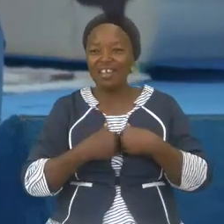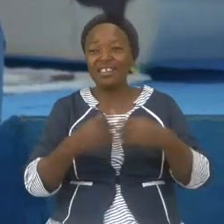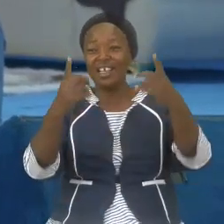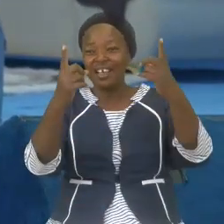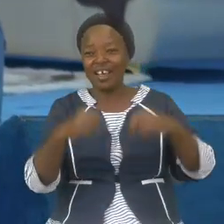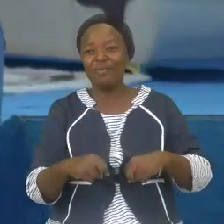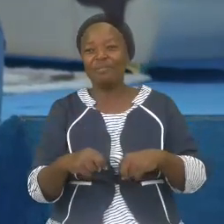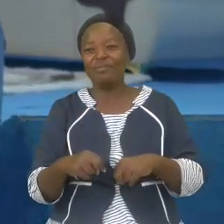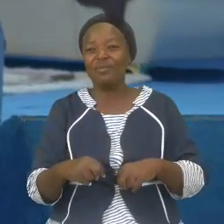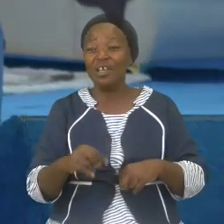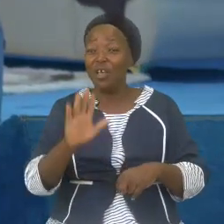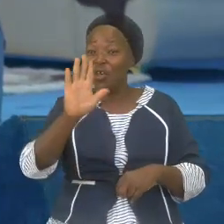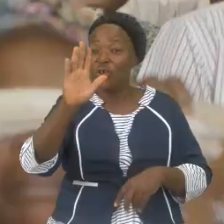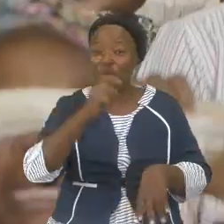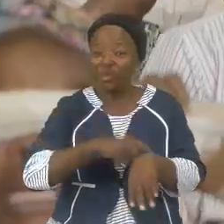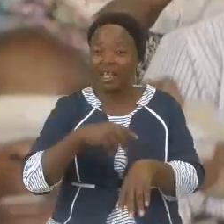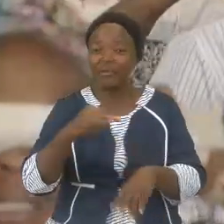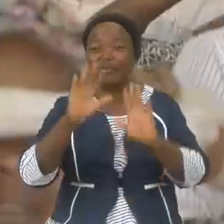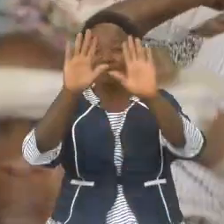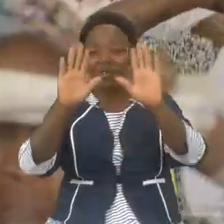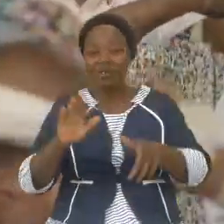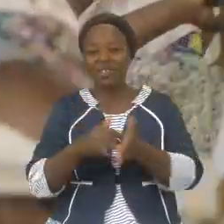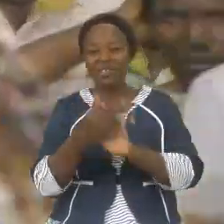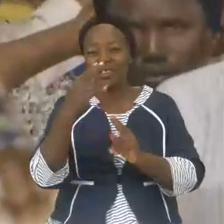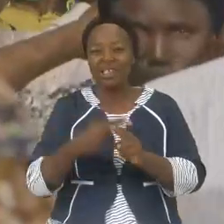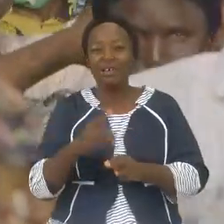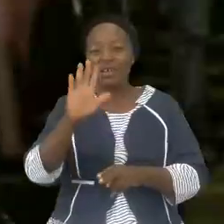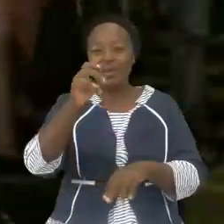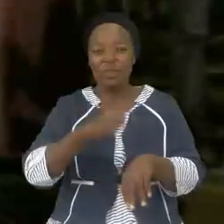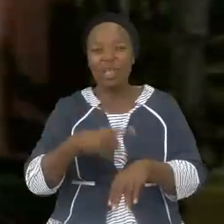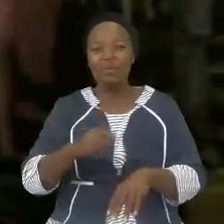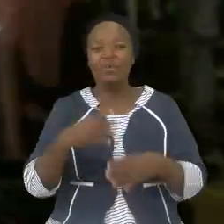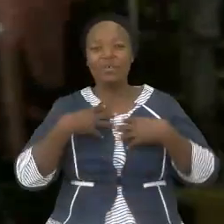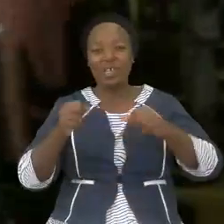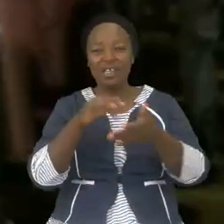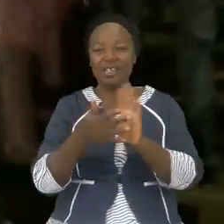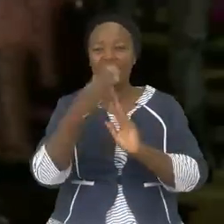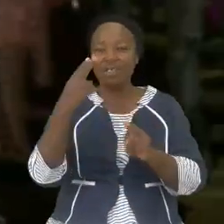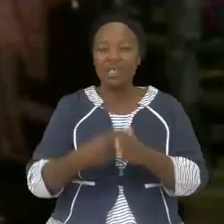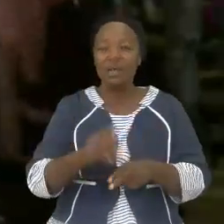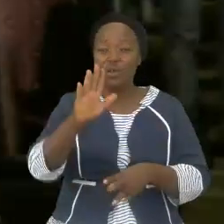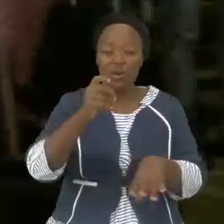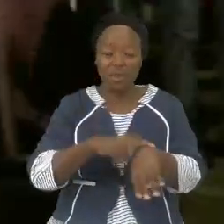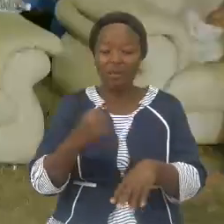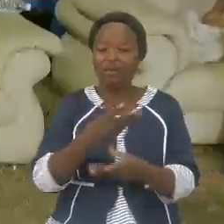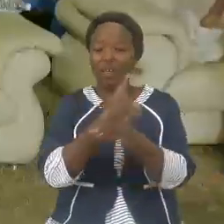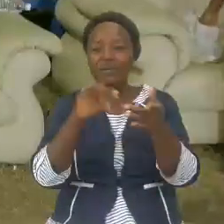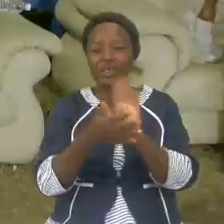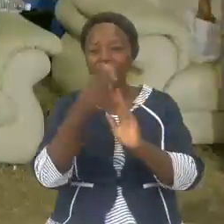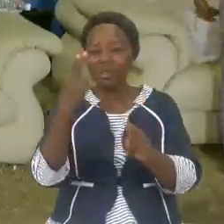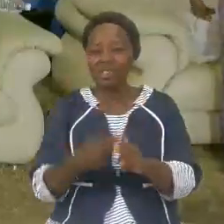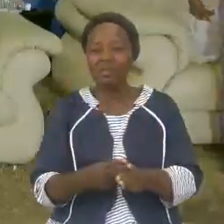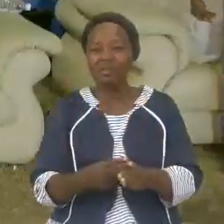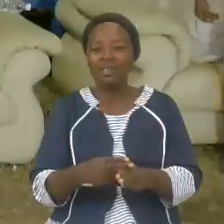Your time of miracle. Your time of healing. Your time of deliverance.